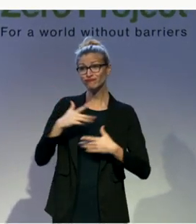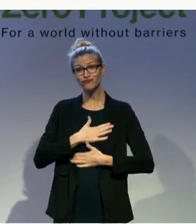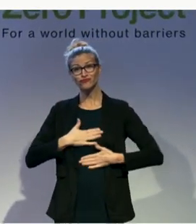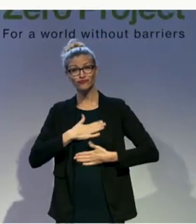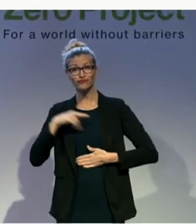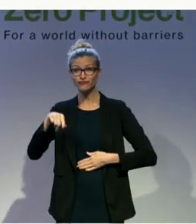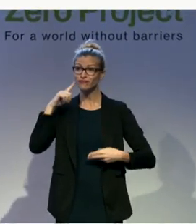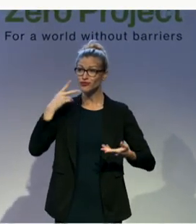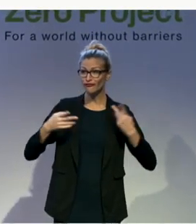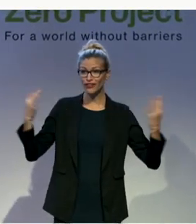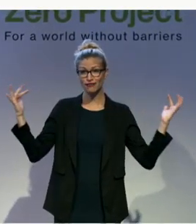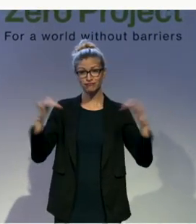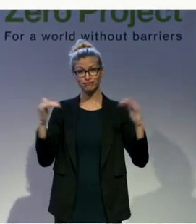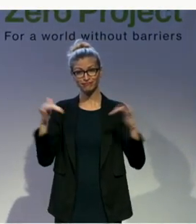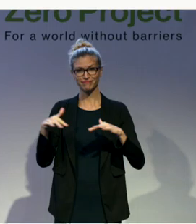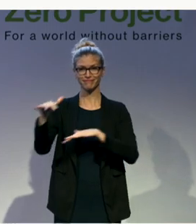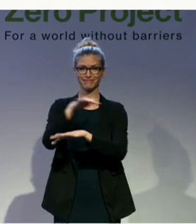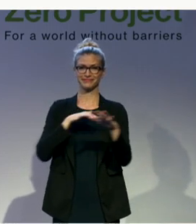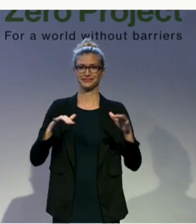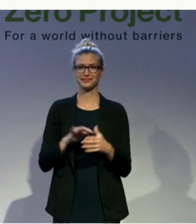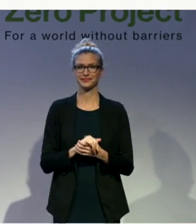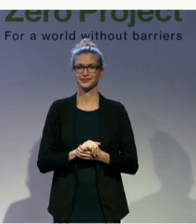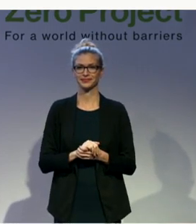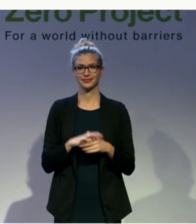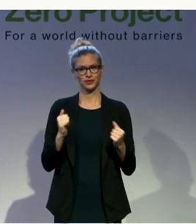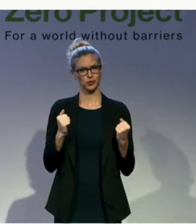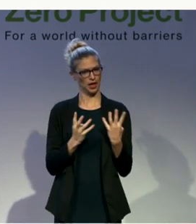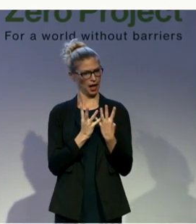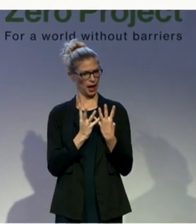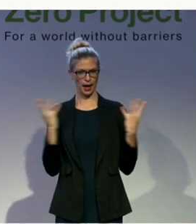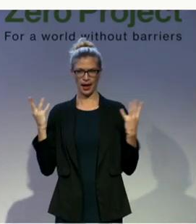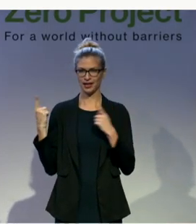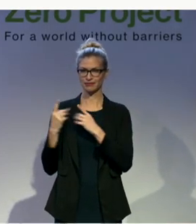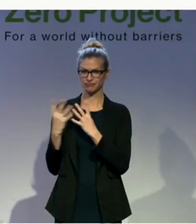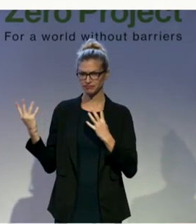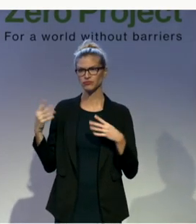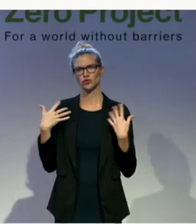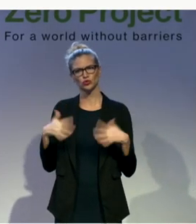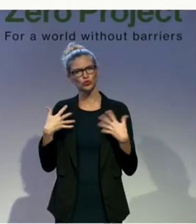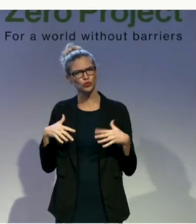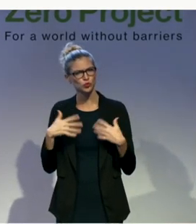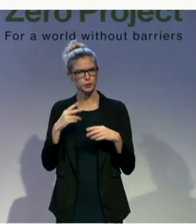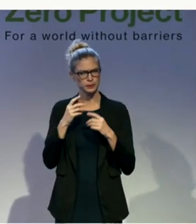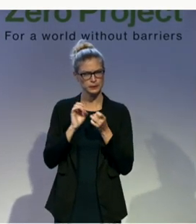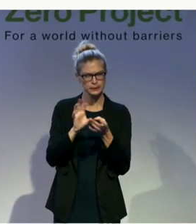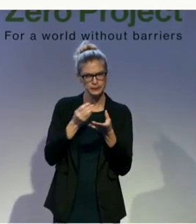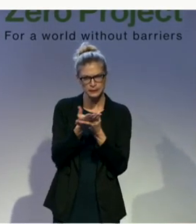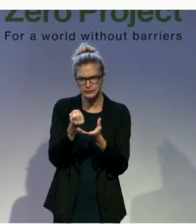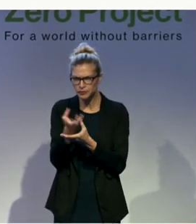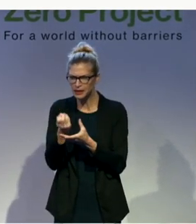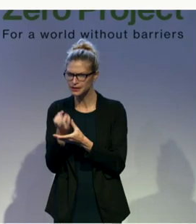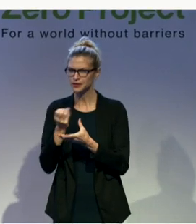We have a good lineup of speakers here today. And before we get to them,